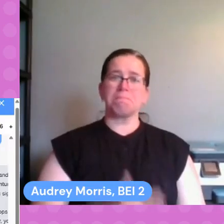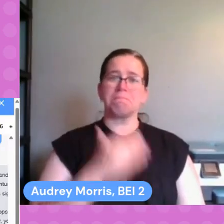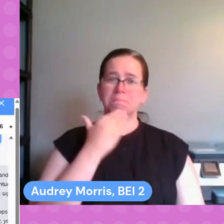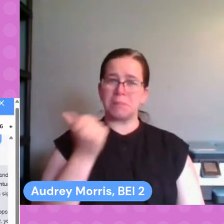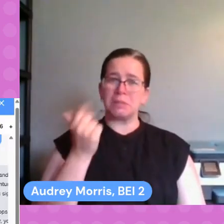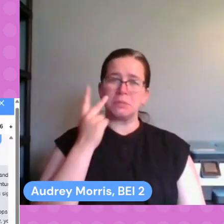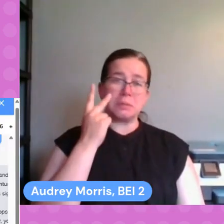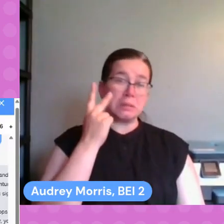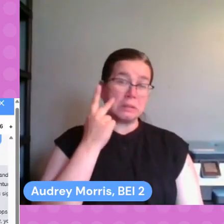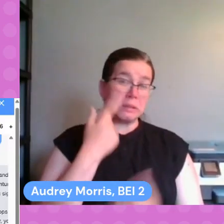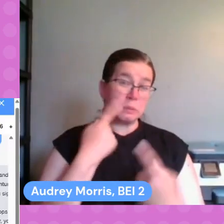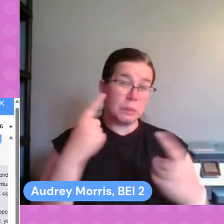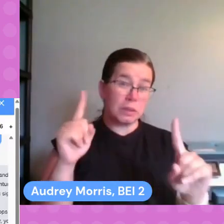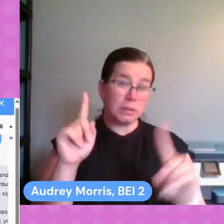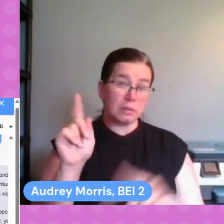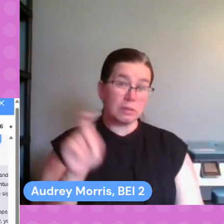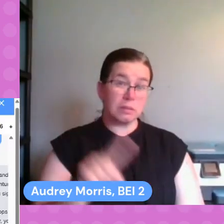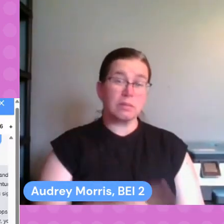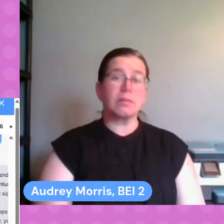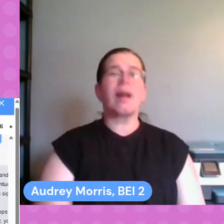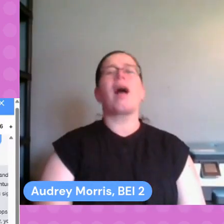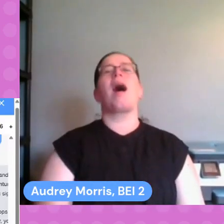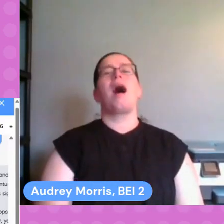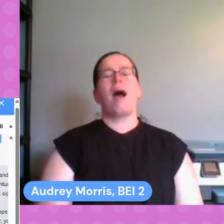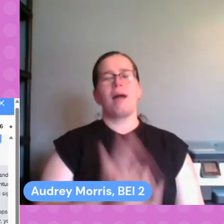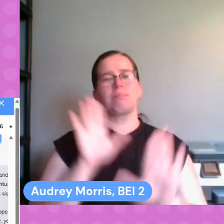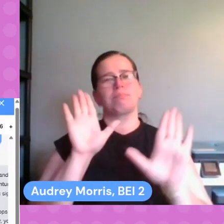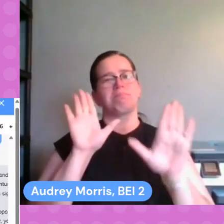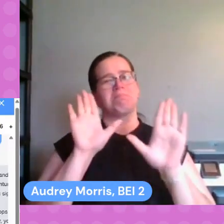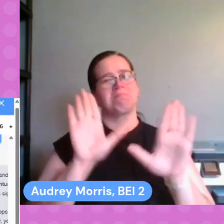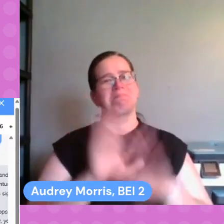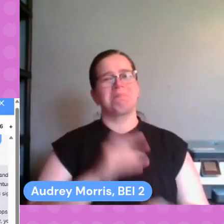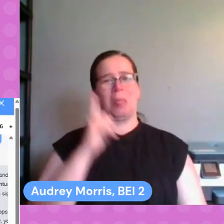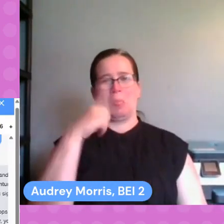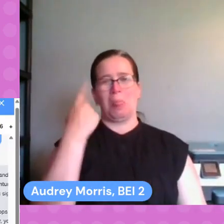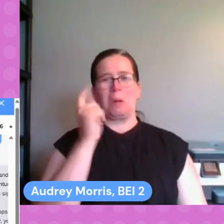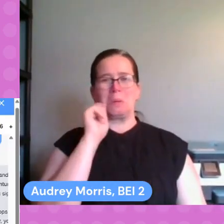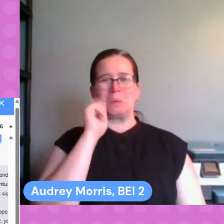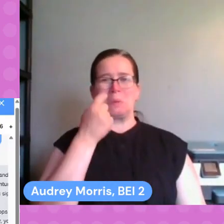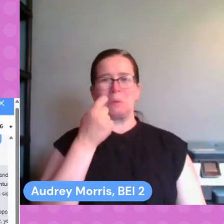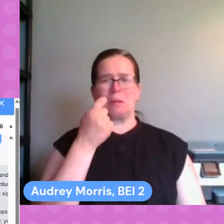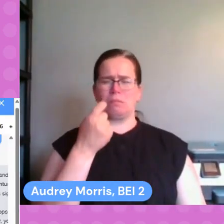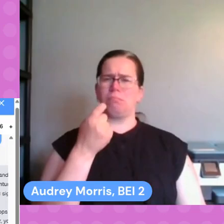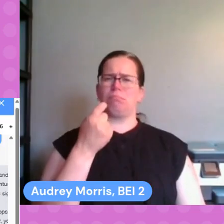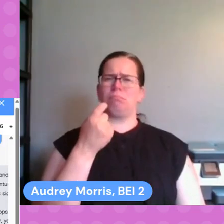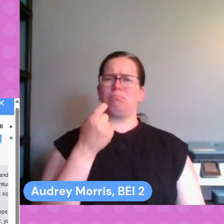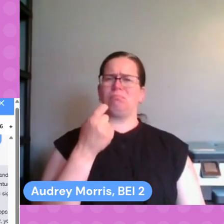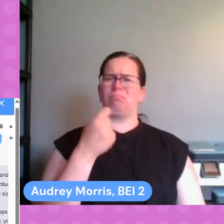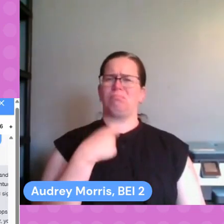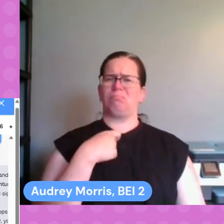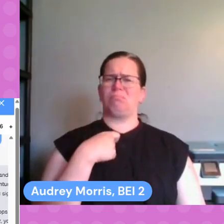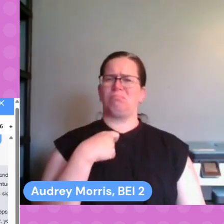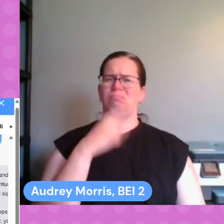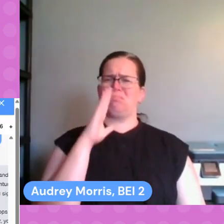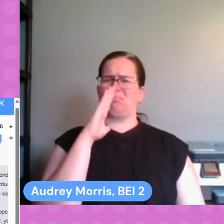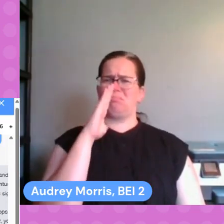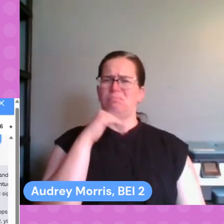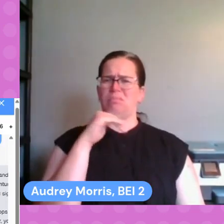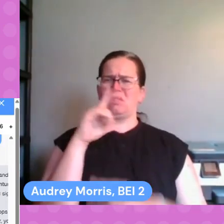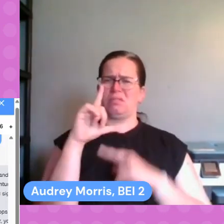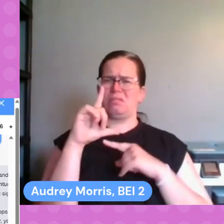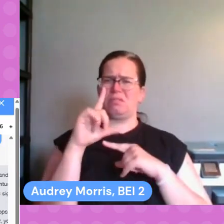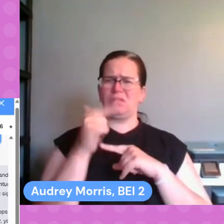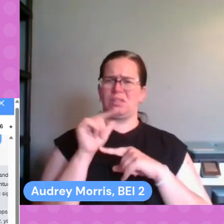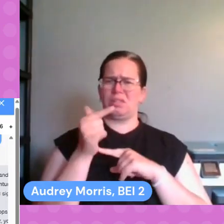see if that works now. Ah, awesome. That looks super cool. Oh, wait. Now something else is happening.